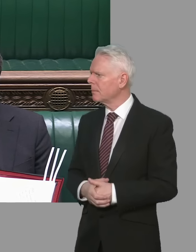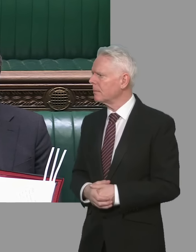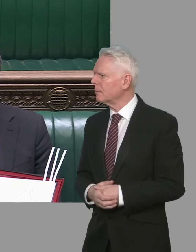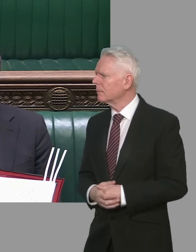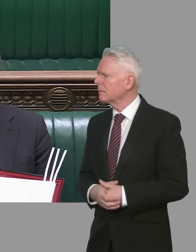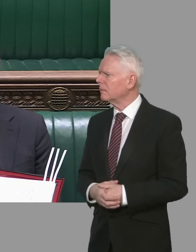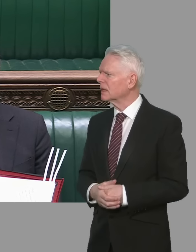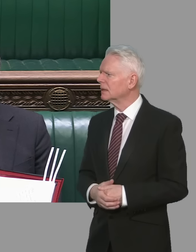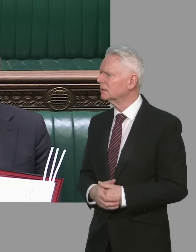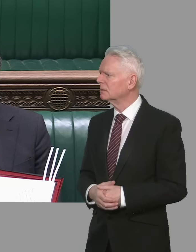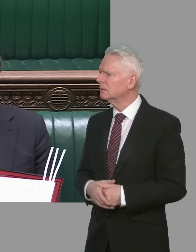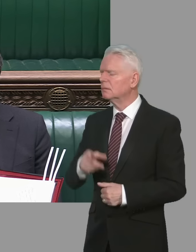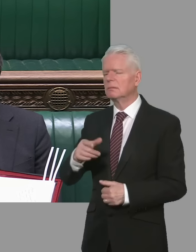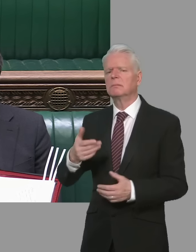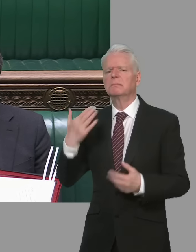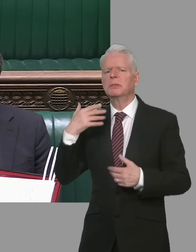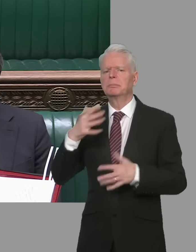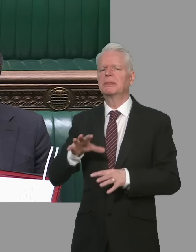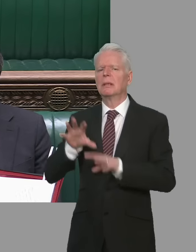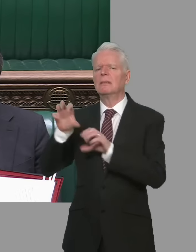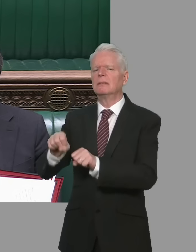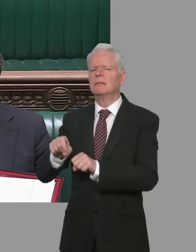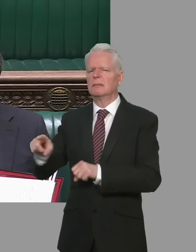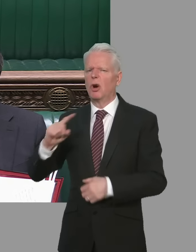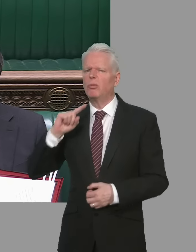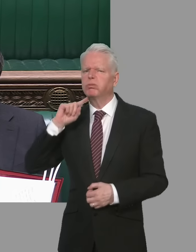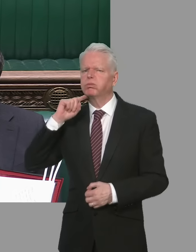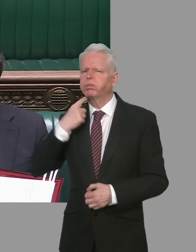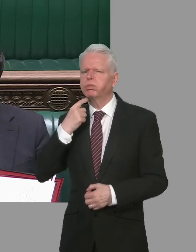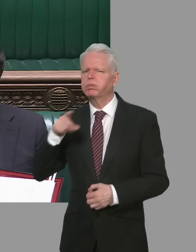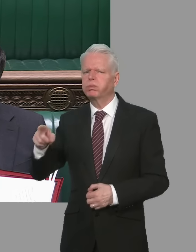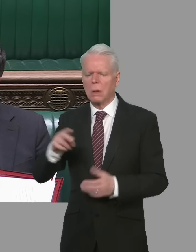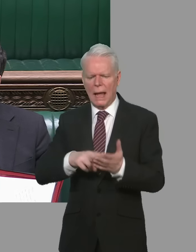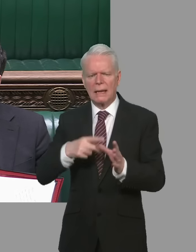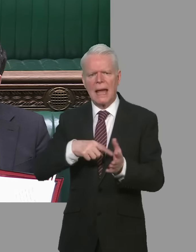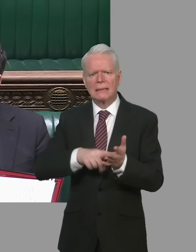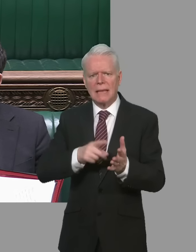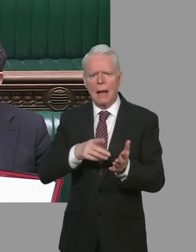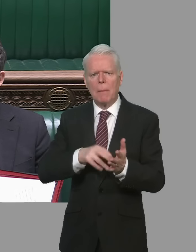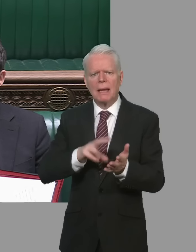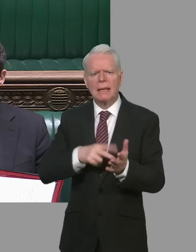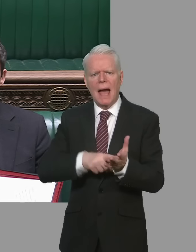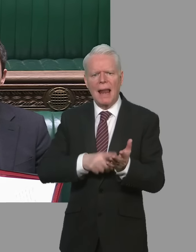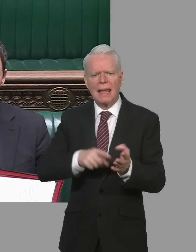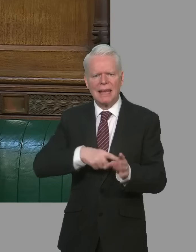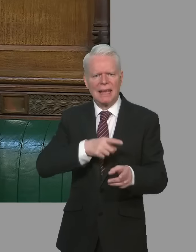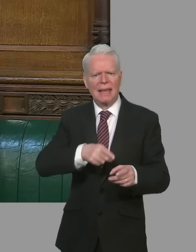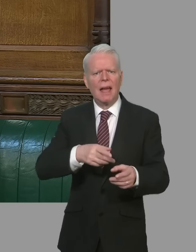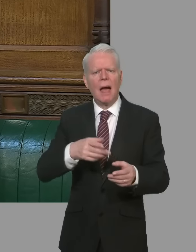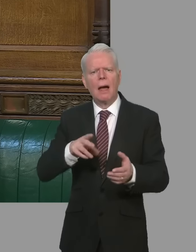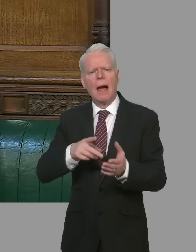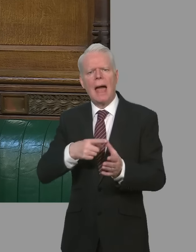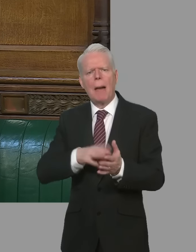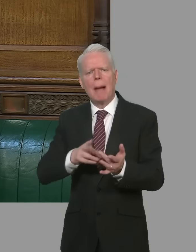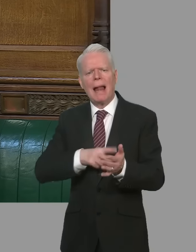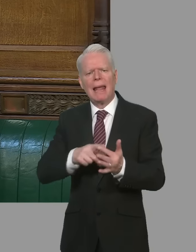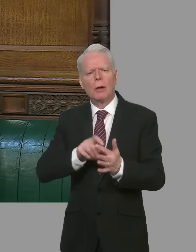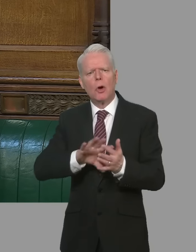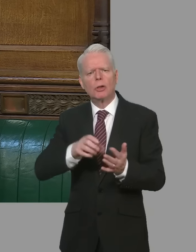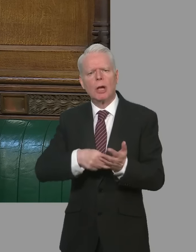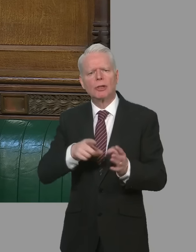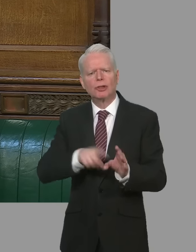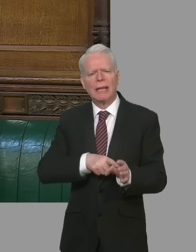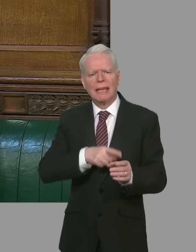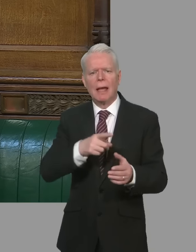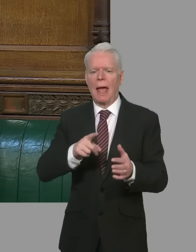have occurred. It is a source of enormous sadness and I would hope shame that Northern Ireland is the